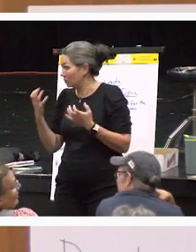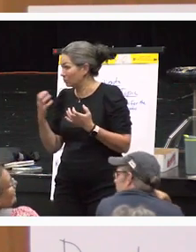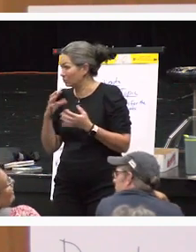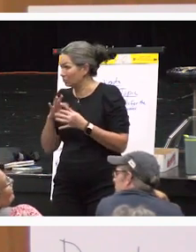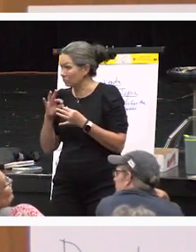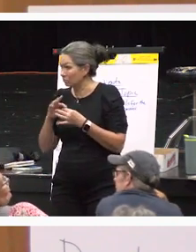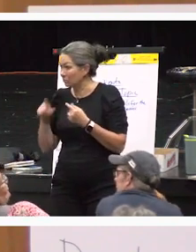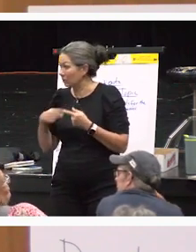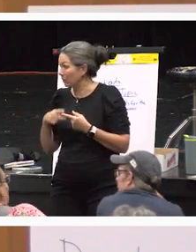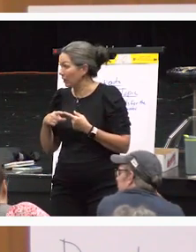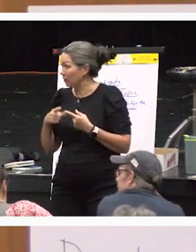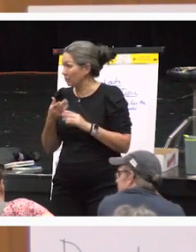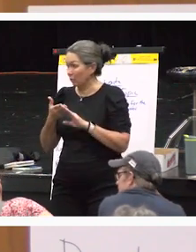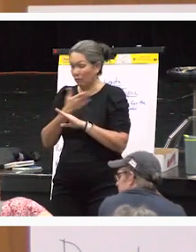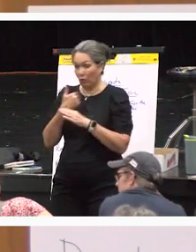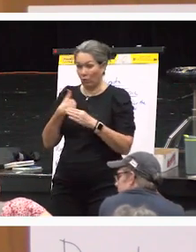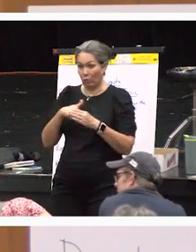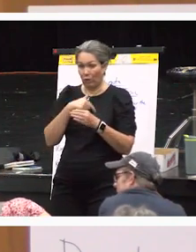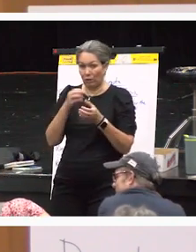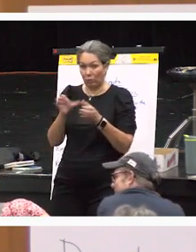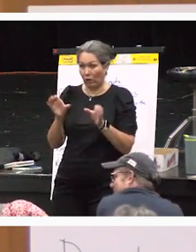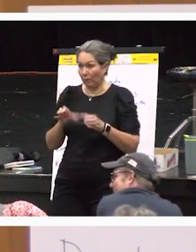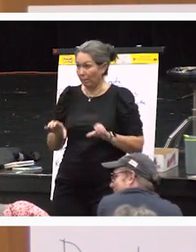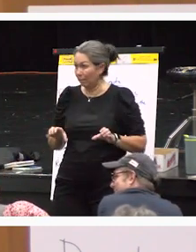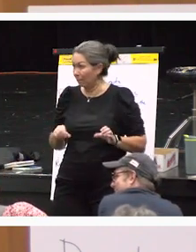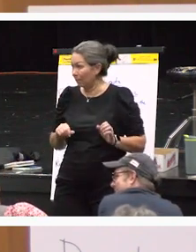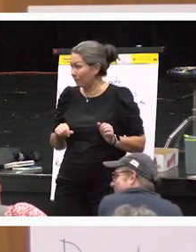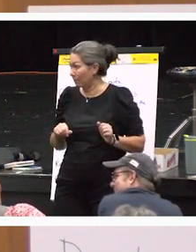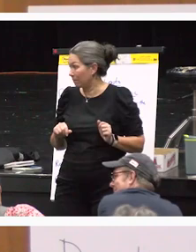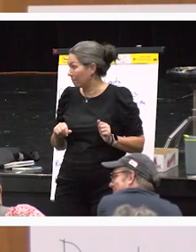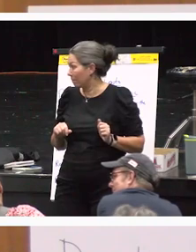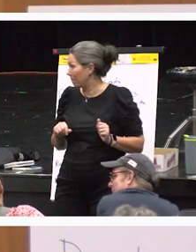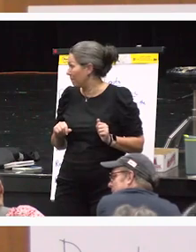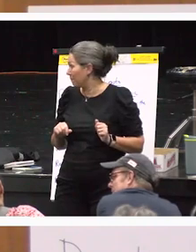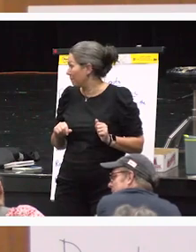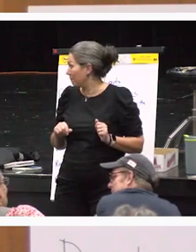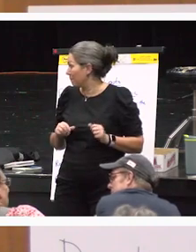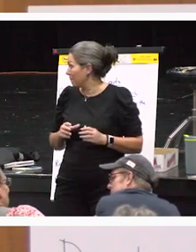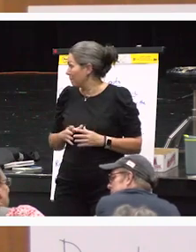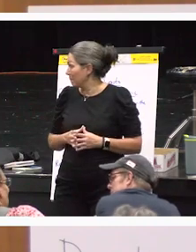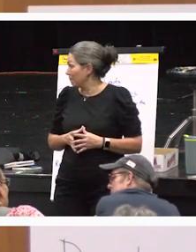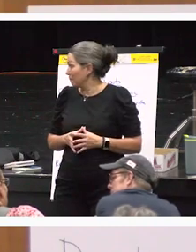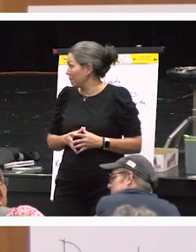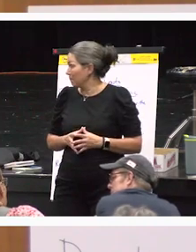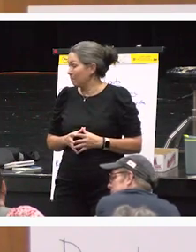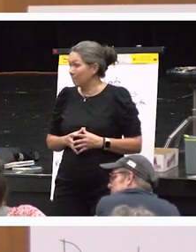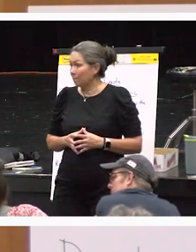before we break up.